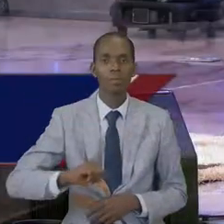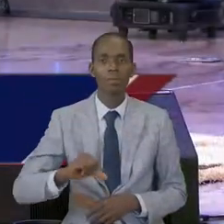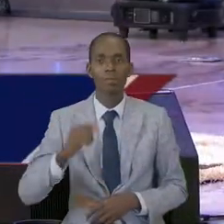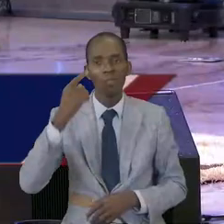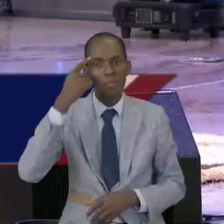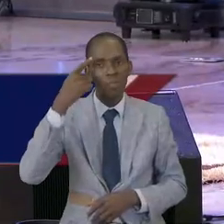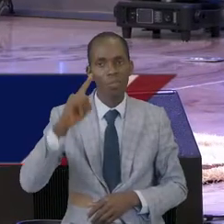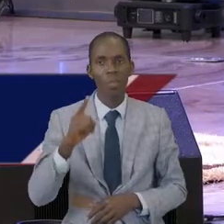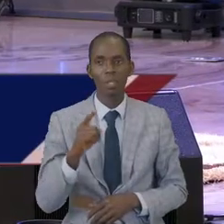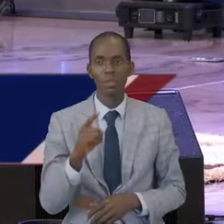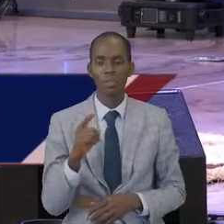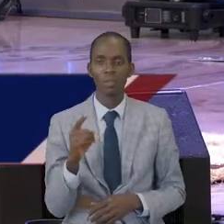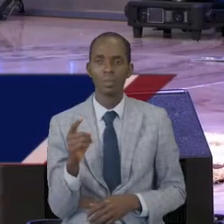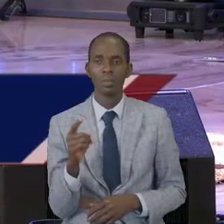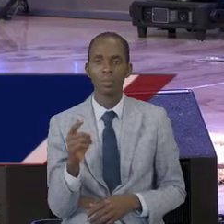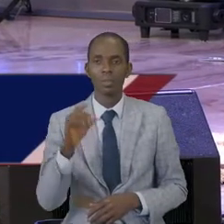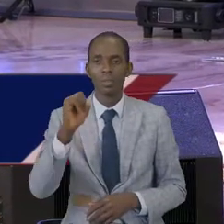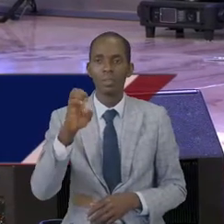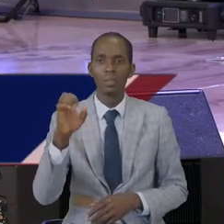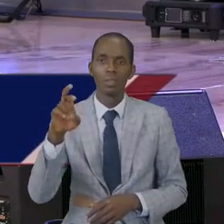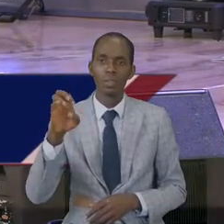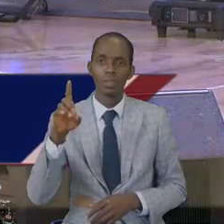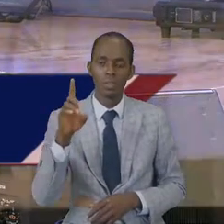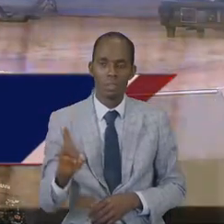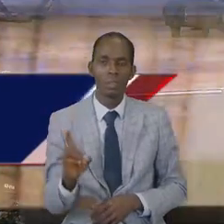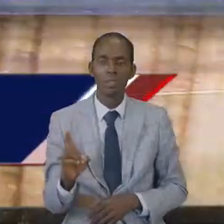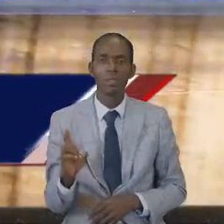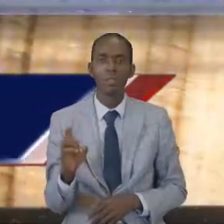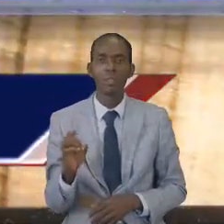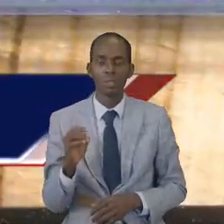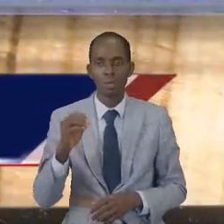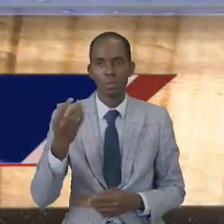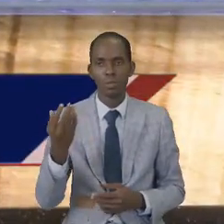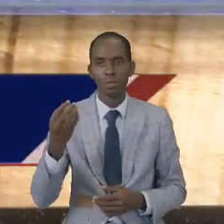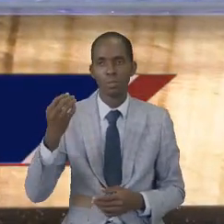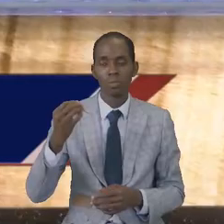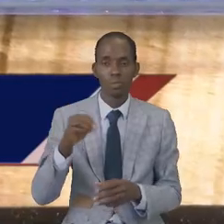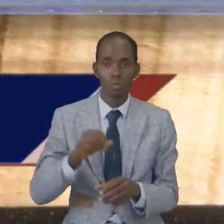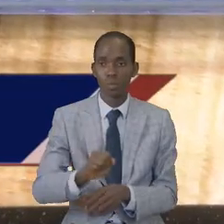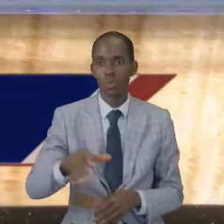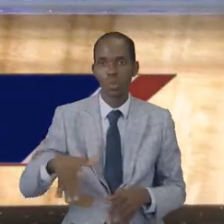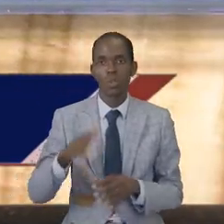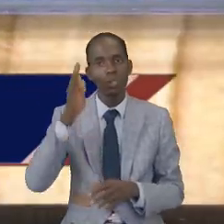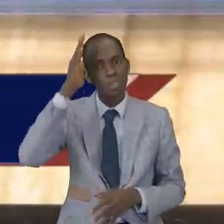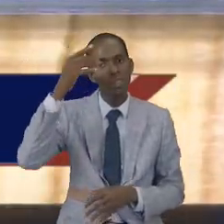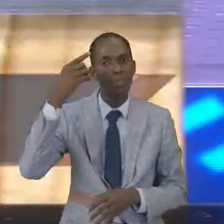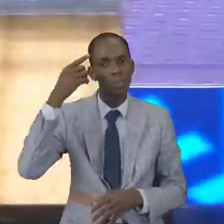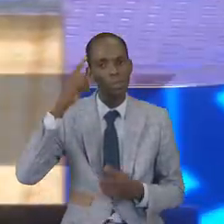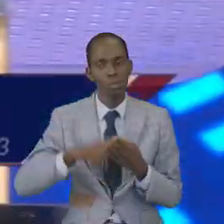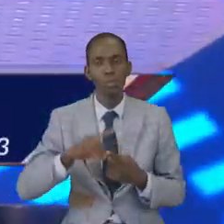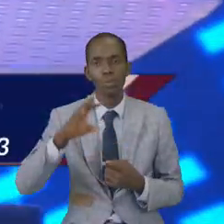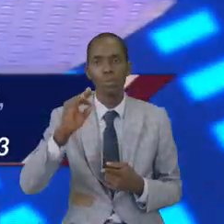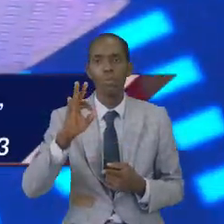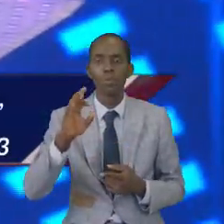for seared sowers, destined for fury forever. Job chapter